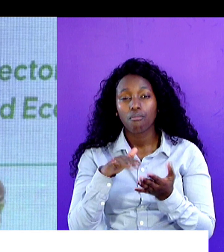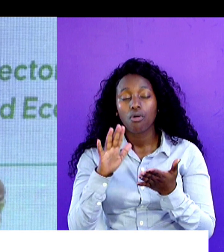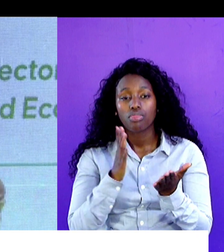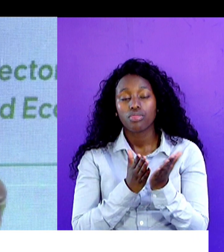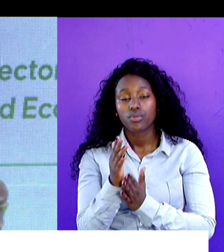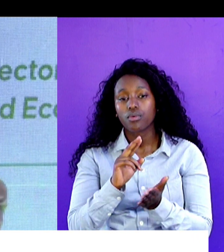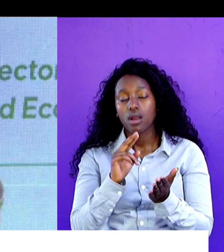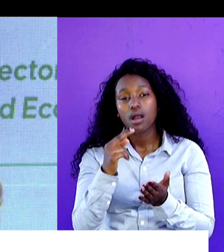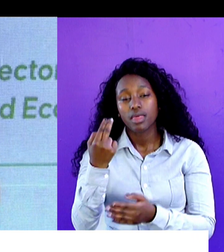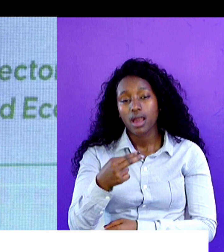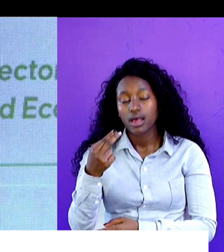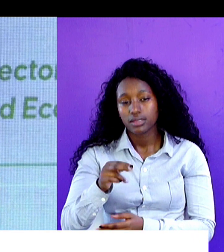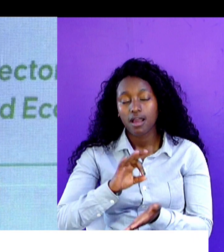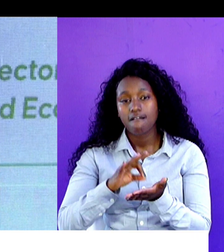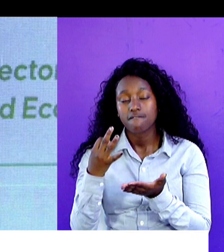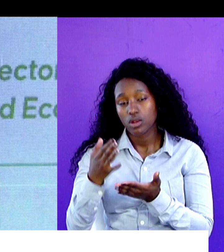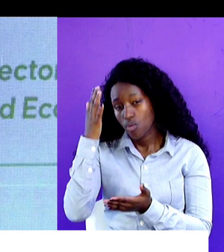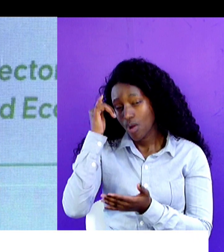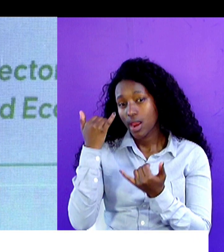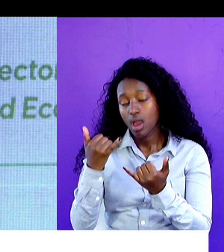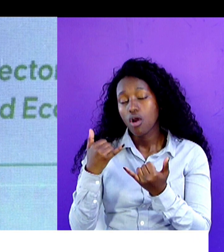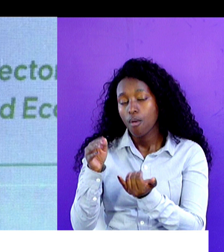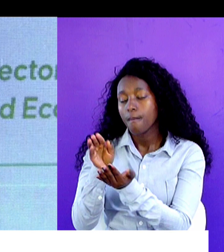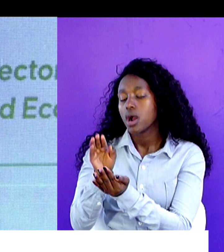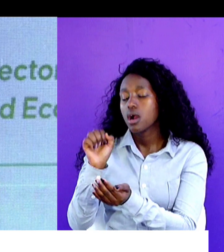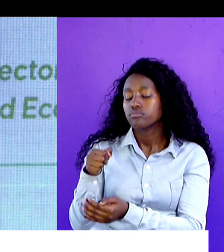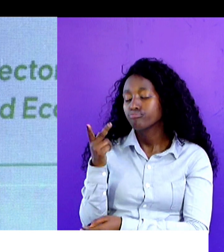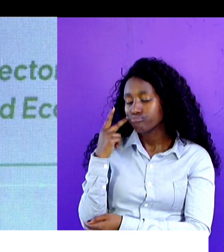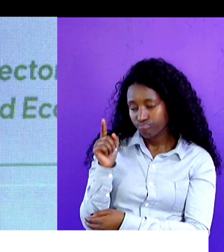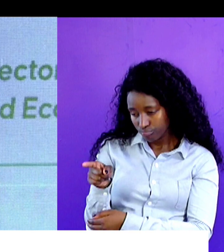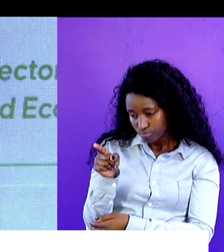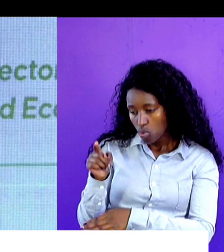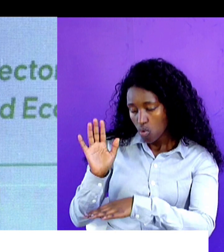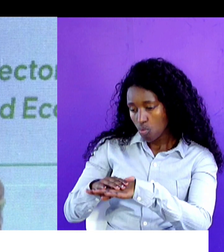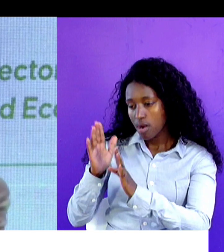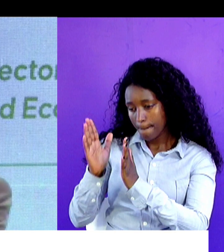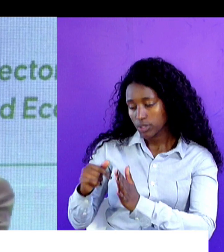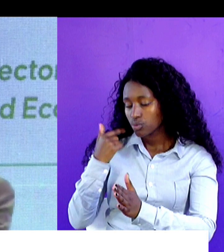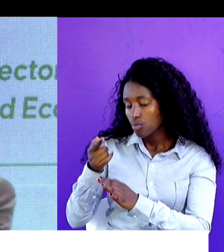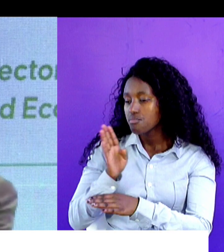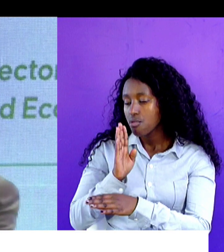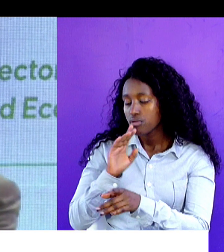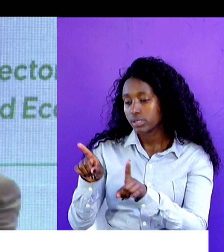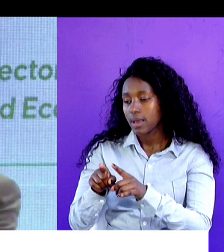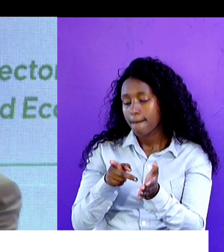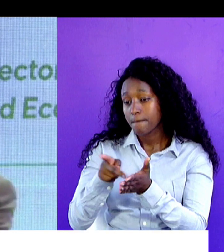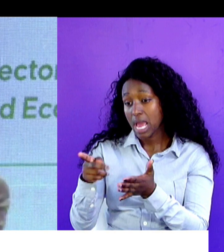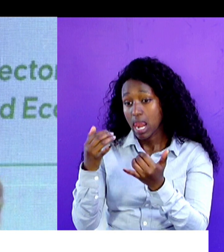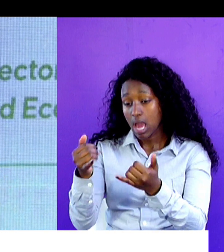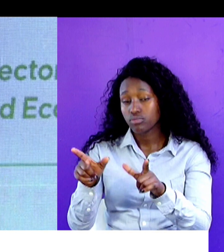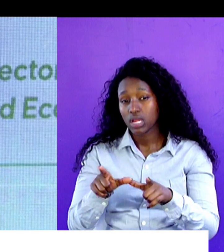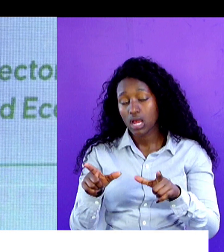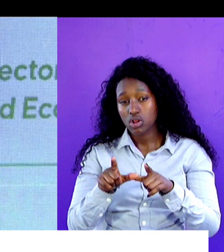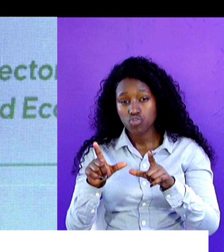their credit rating records and know that these are good borrowers. They may not have a title deed, they may not have